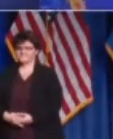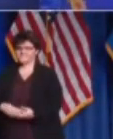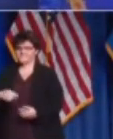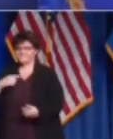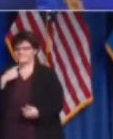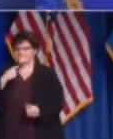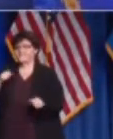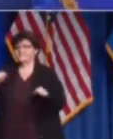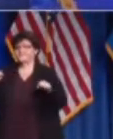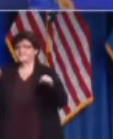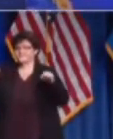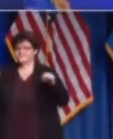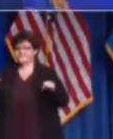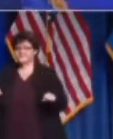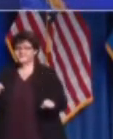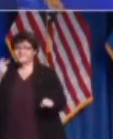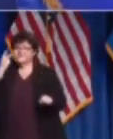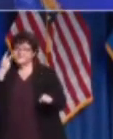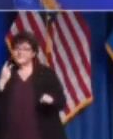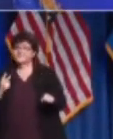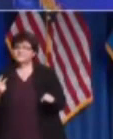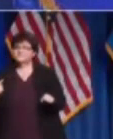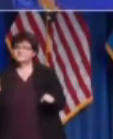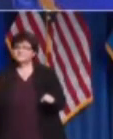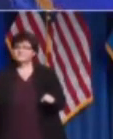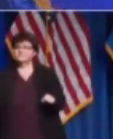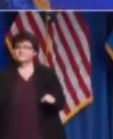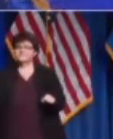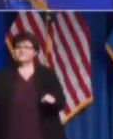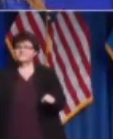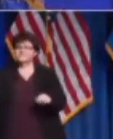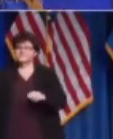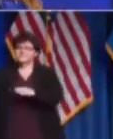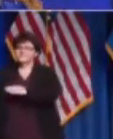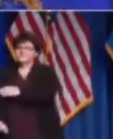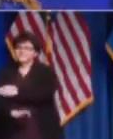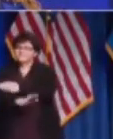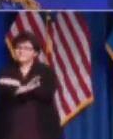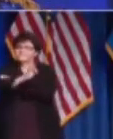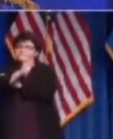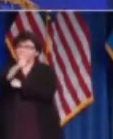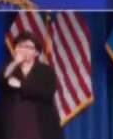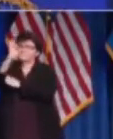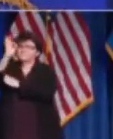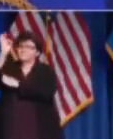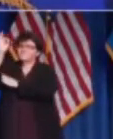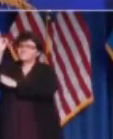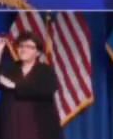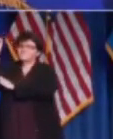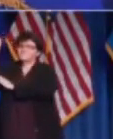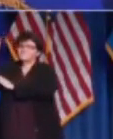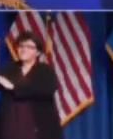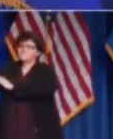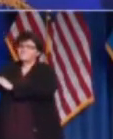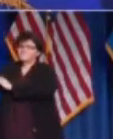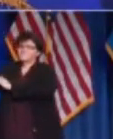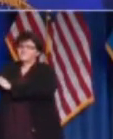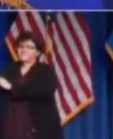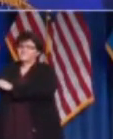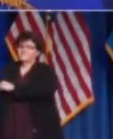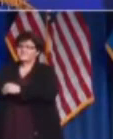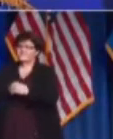Say, can you see by the dawn's early